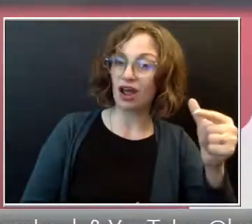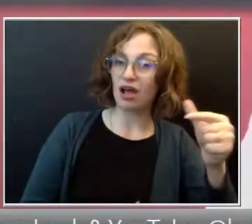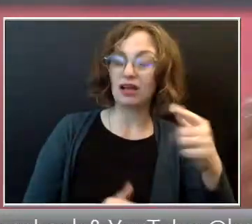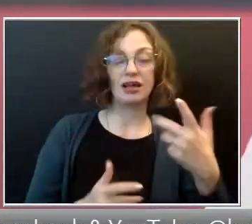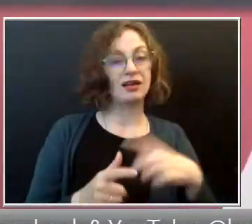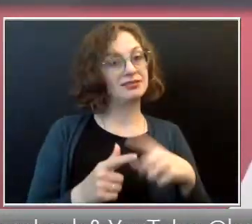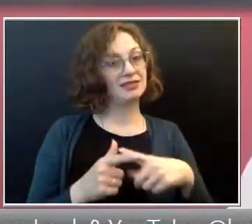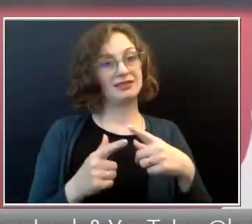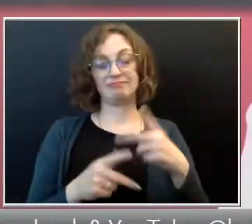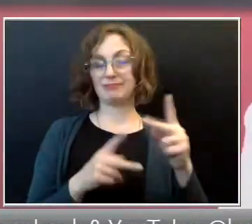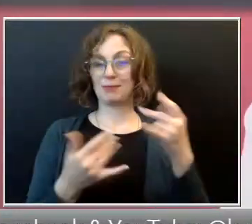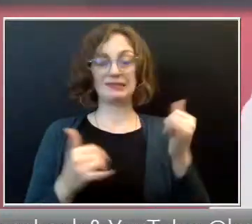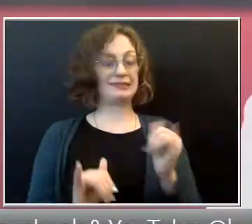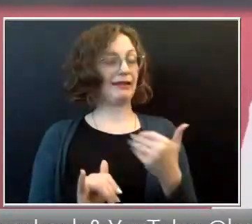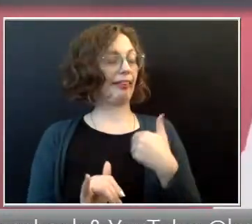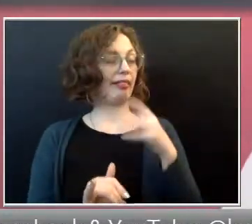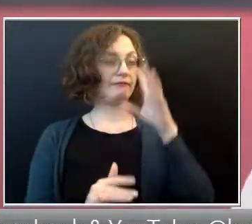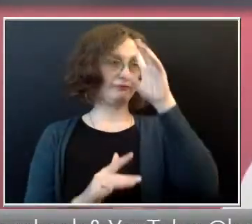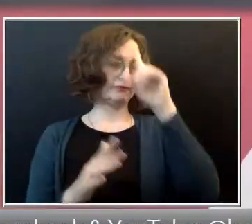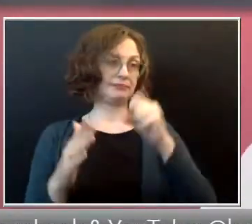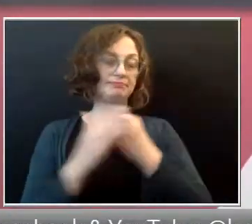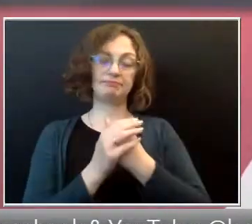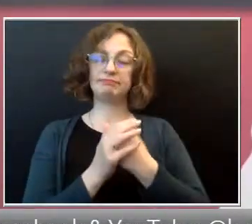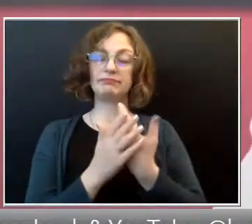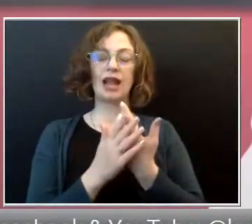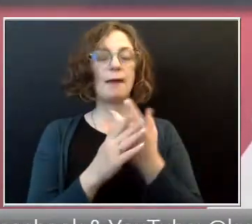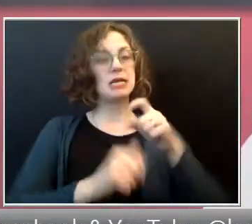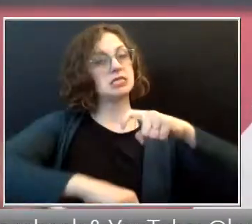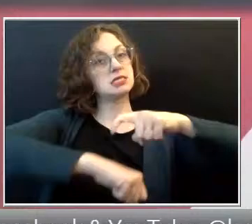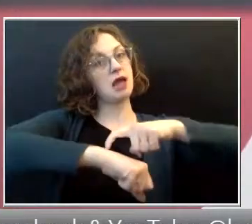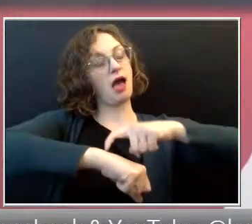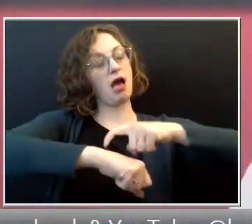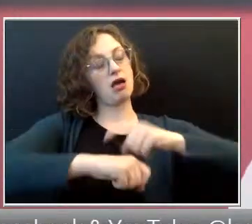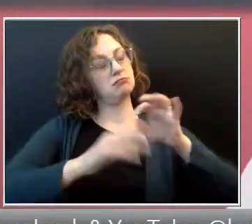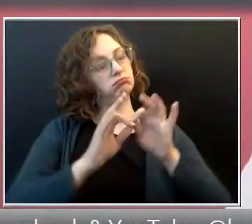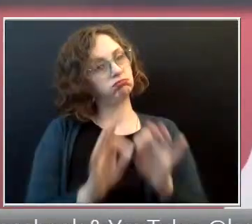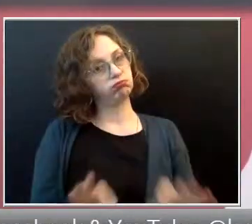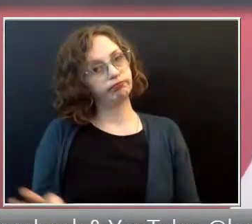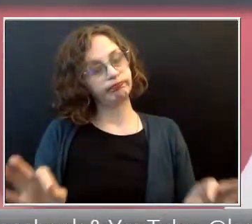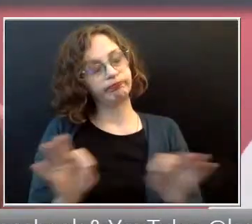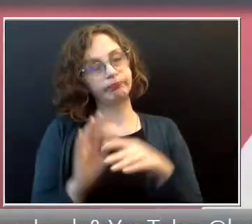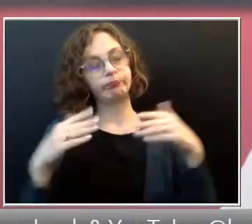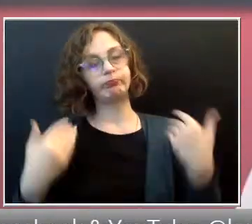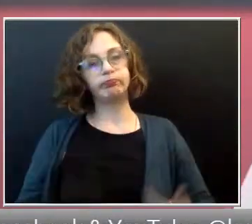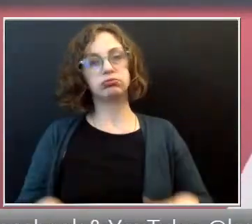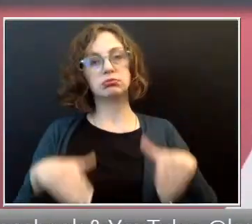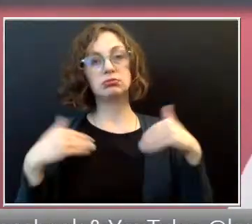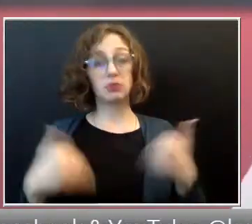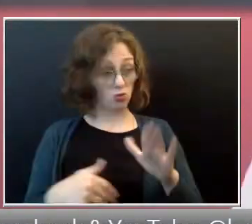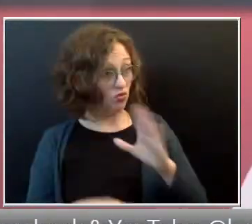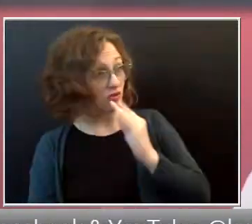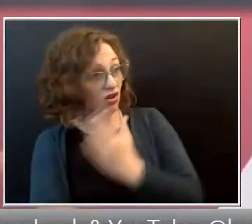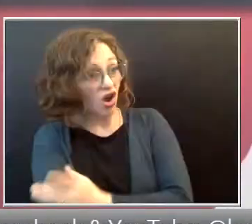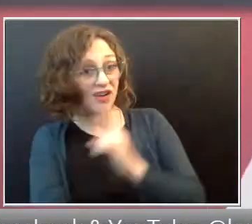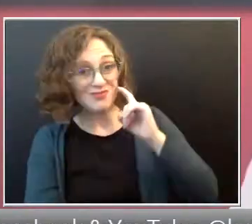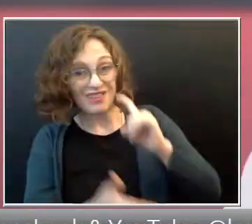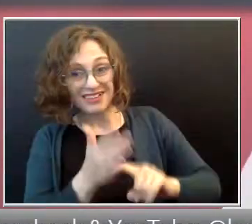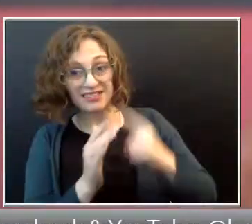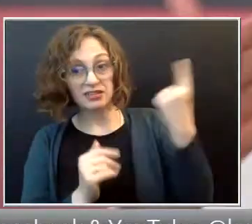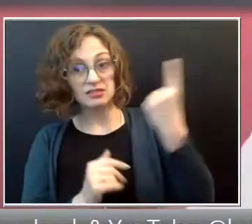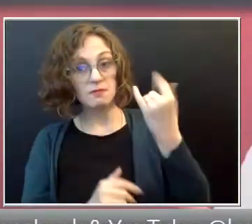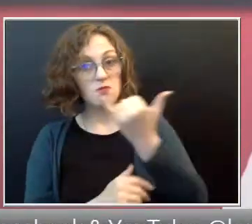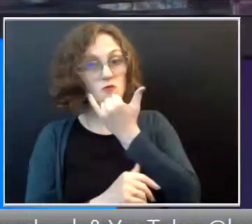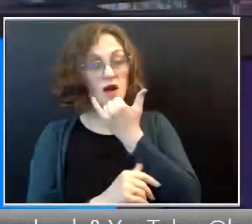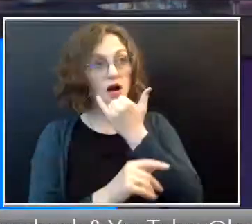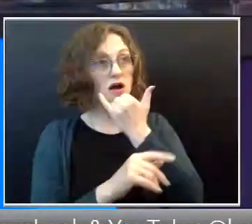to what we were talking about, time is brain. So the fact that your daughter recognized something was going on, called your wife, called